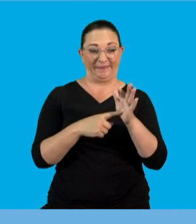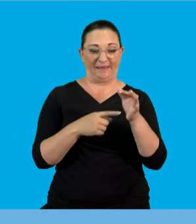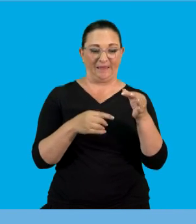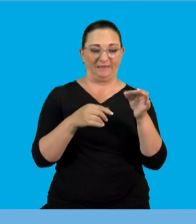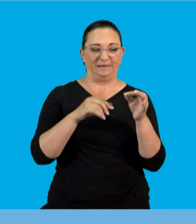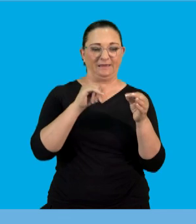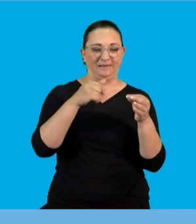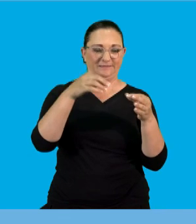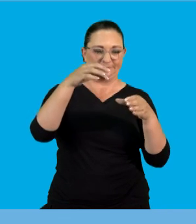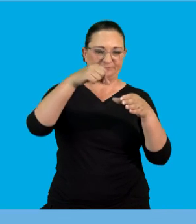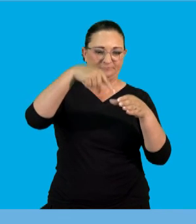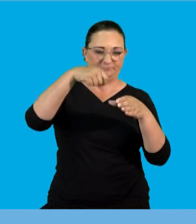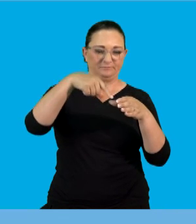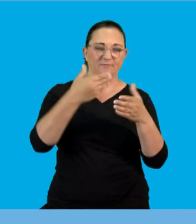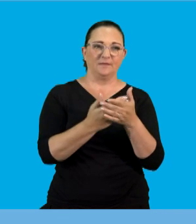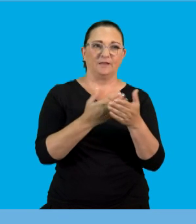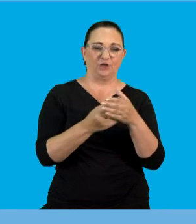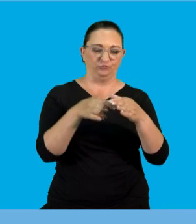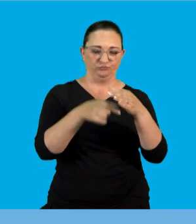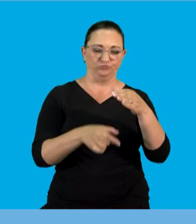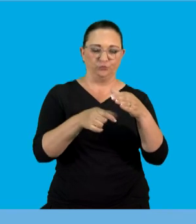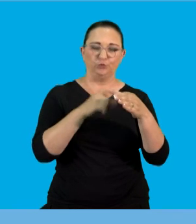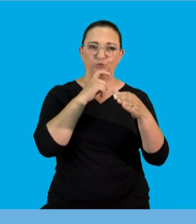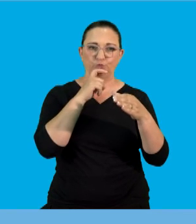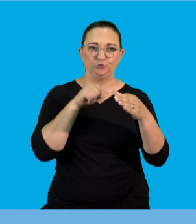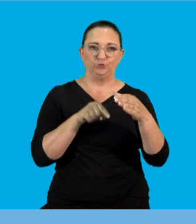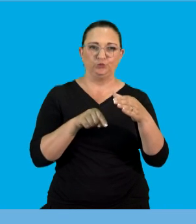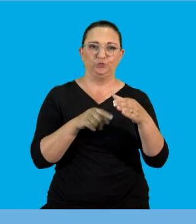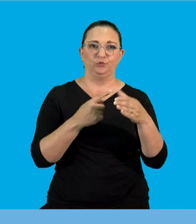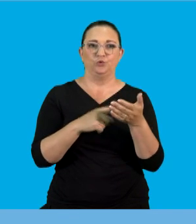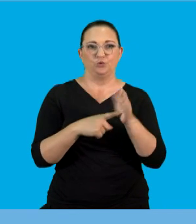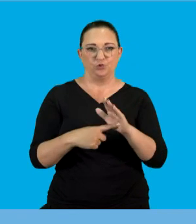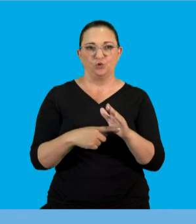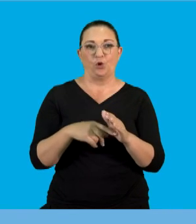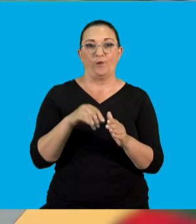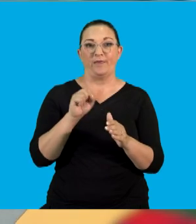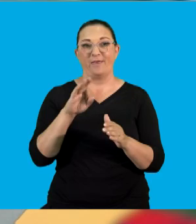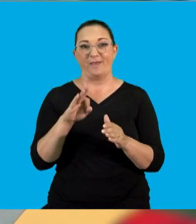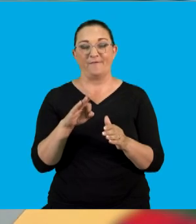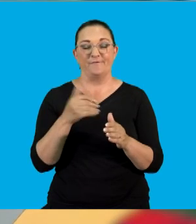indicates that this substance is acidic and this substance is basic. Now, before